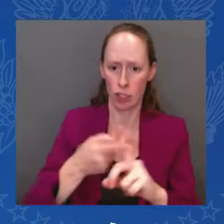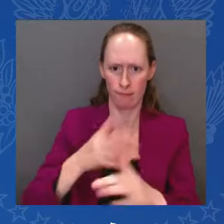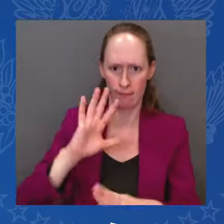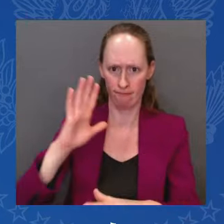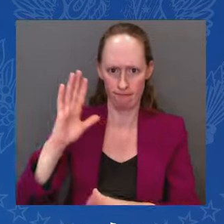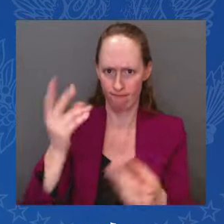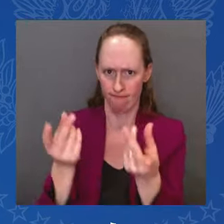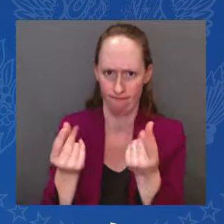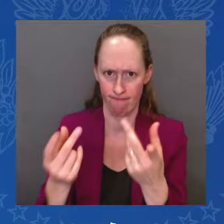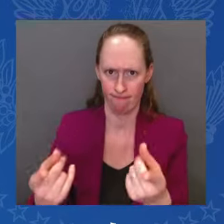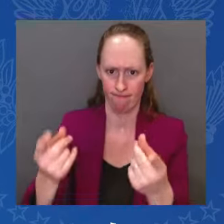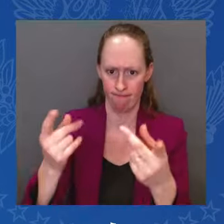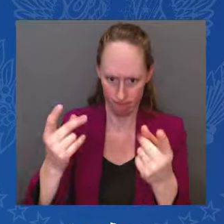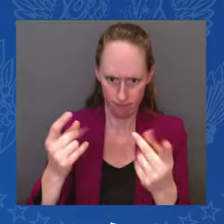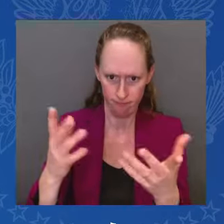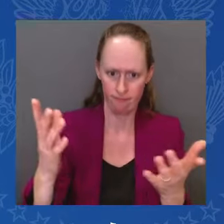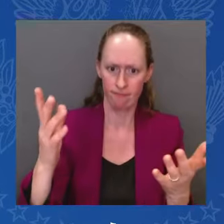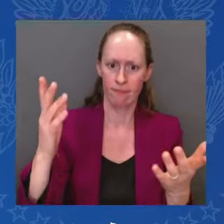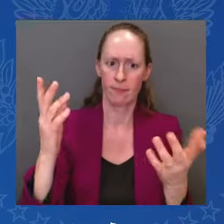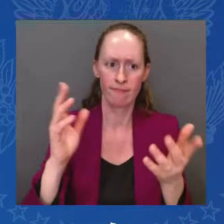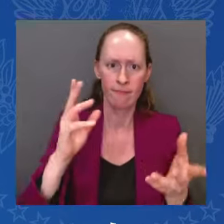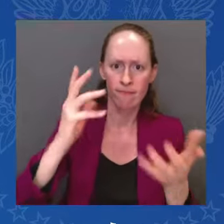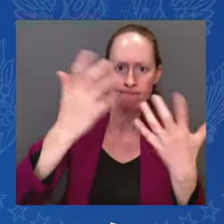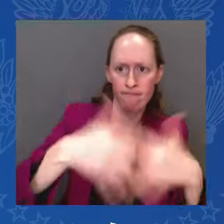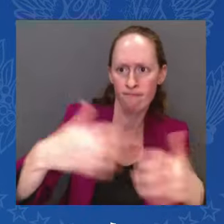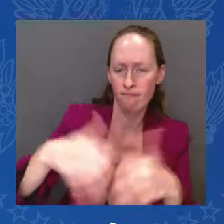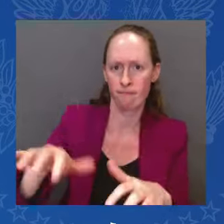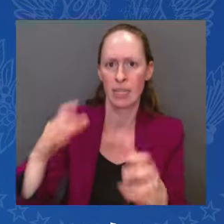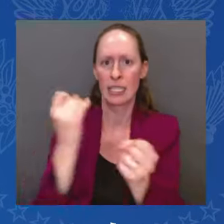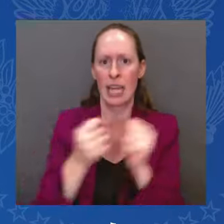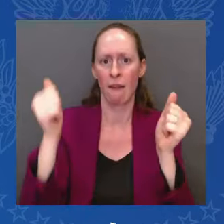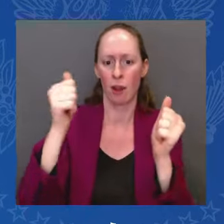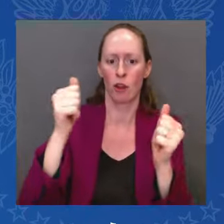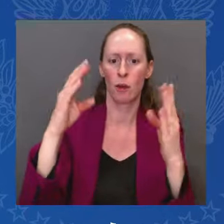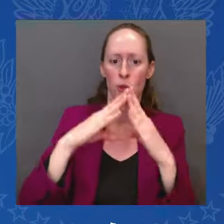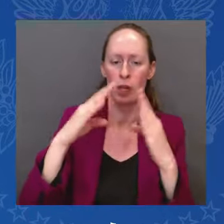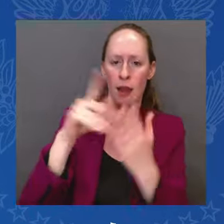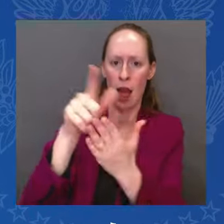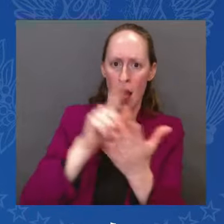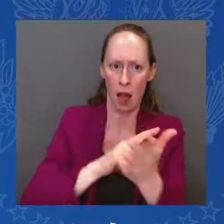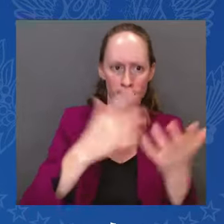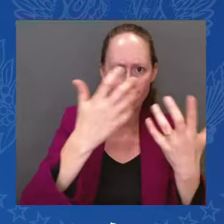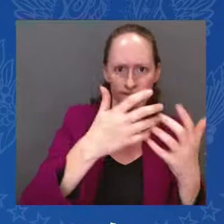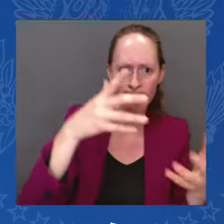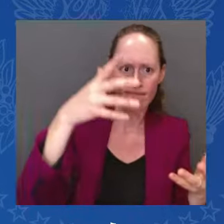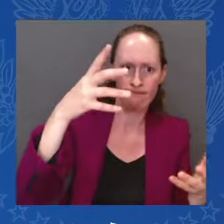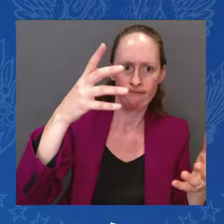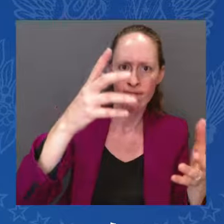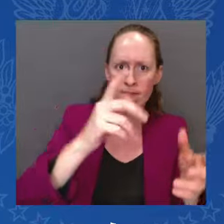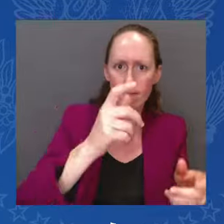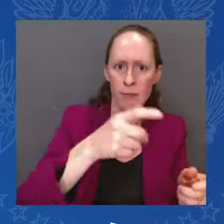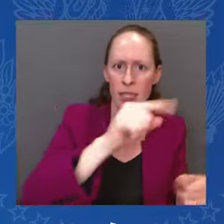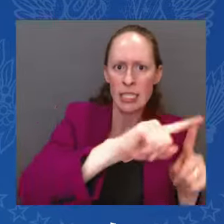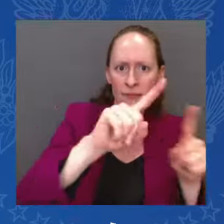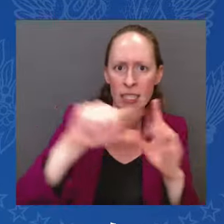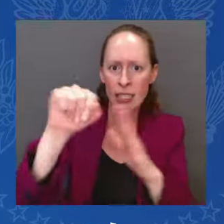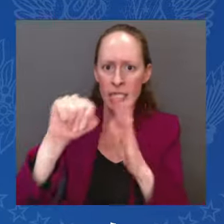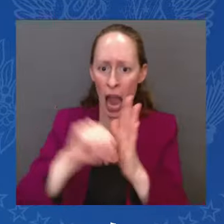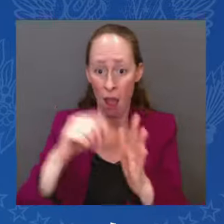Communities Act and the executive actions already announced. And I mean it. We're going to fully implement